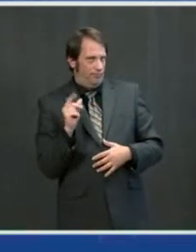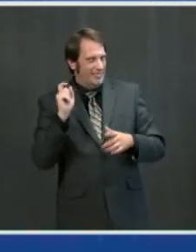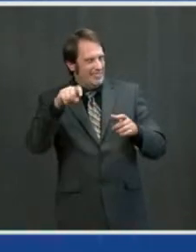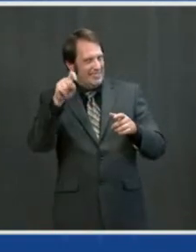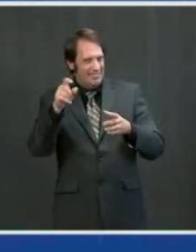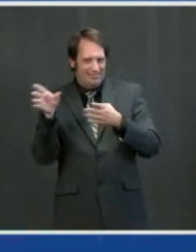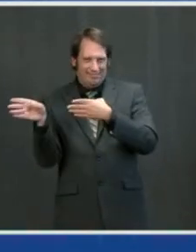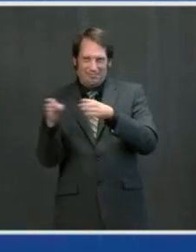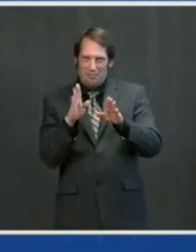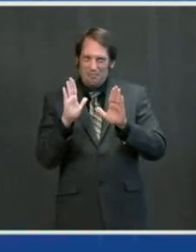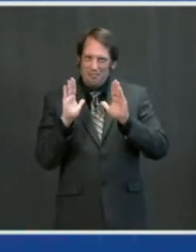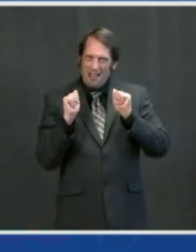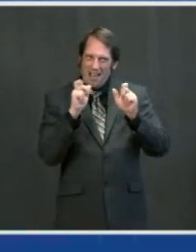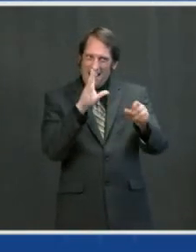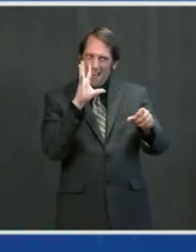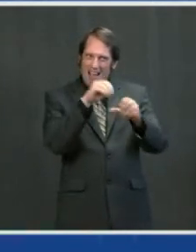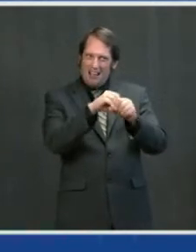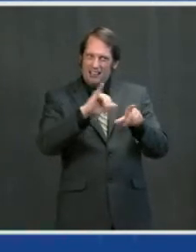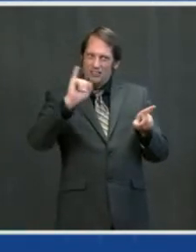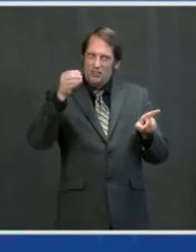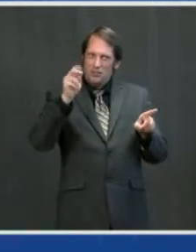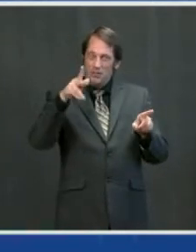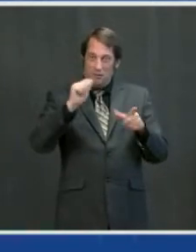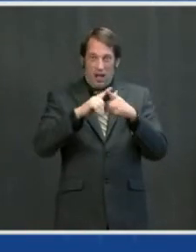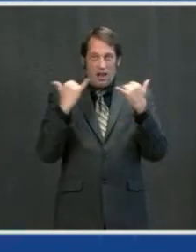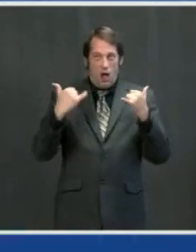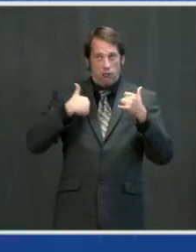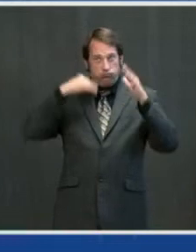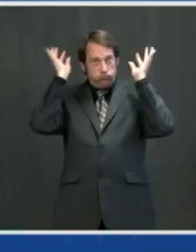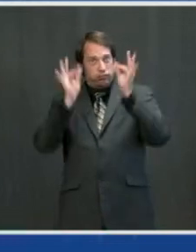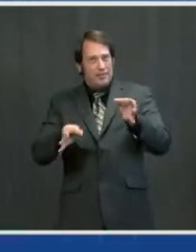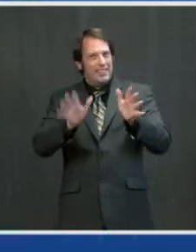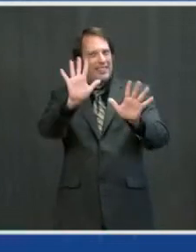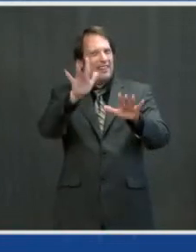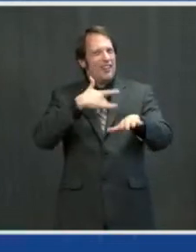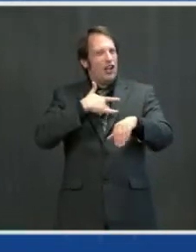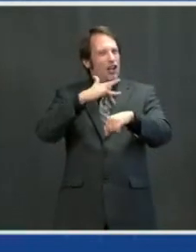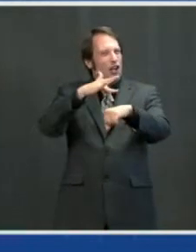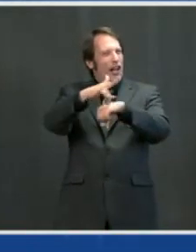it's premature to make a judgment as to what the outcome will be, but we're still talking.